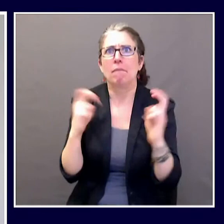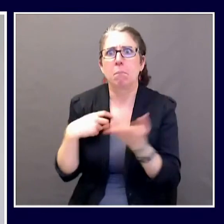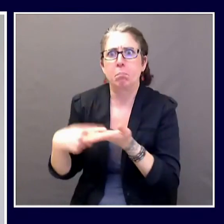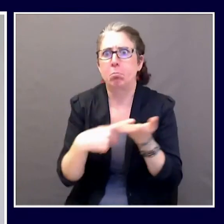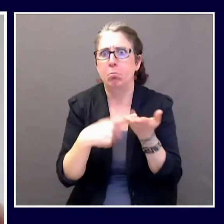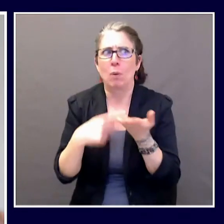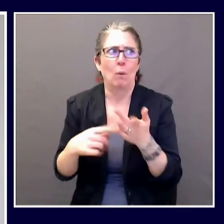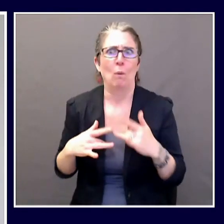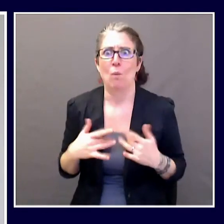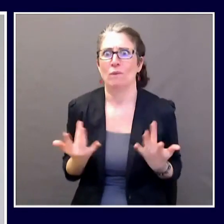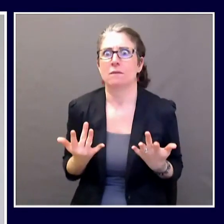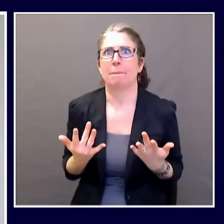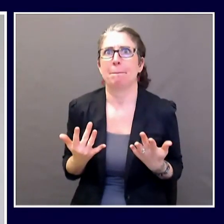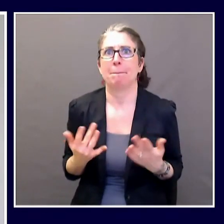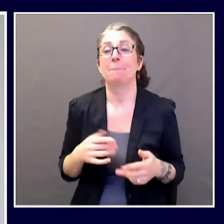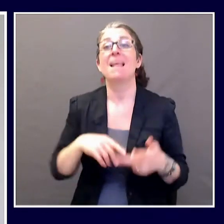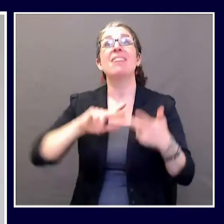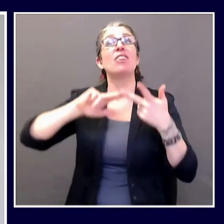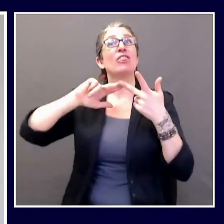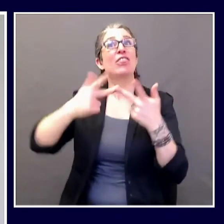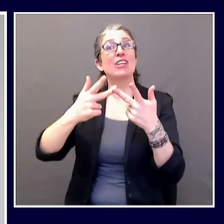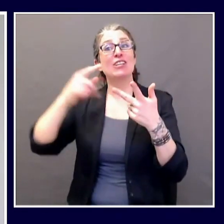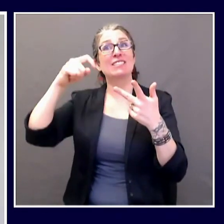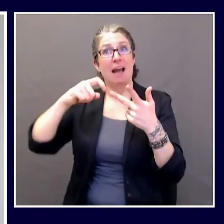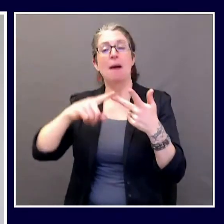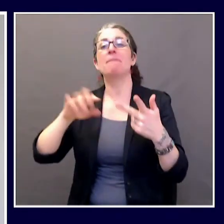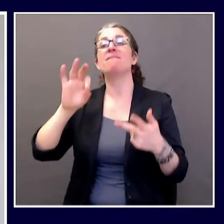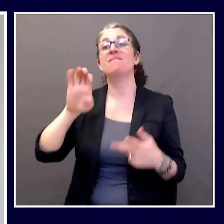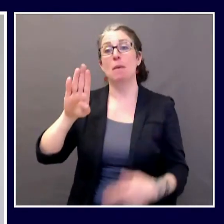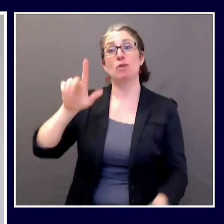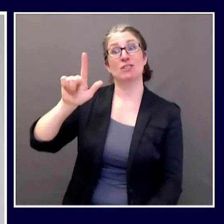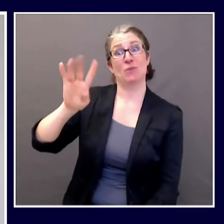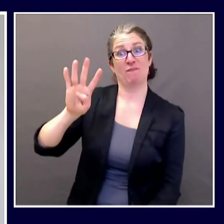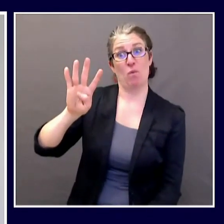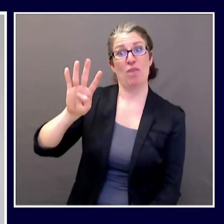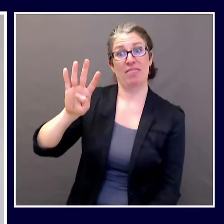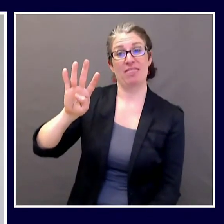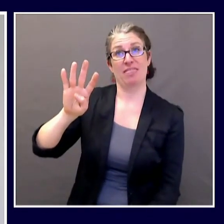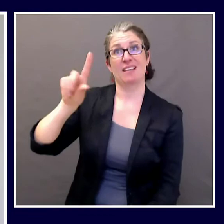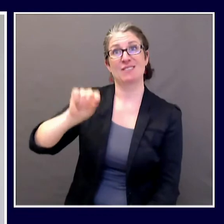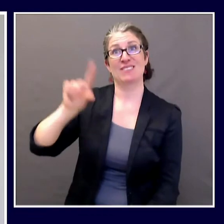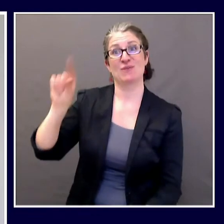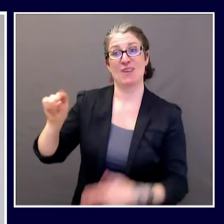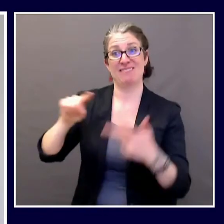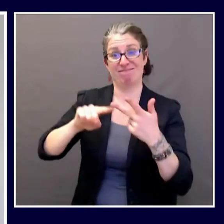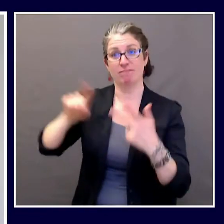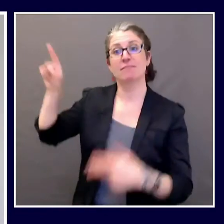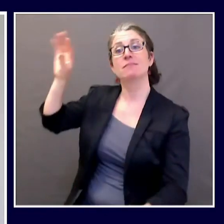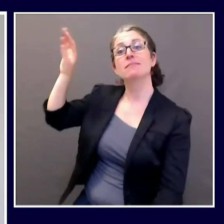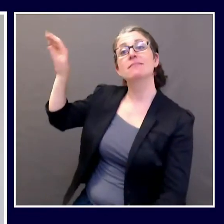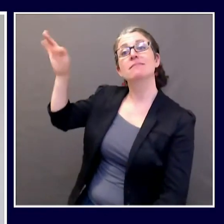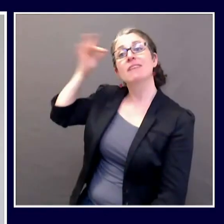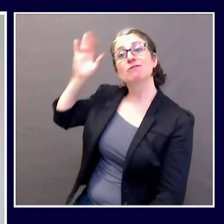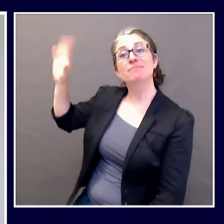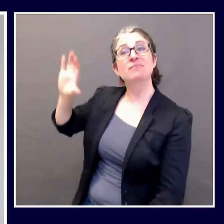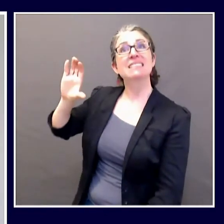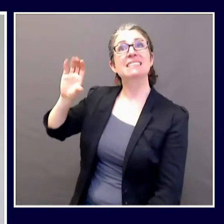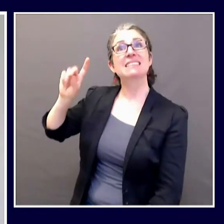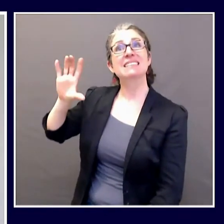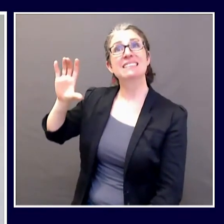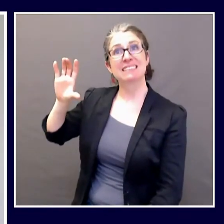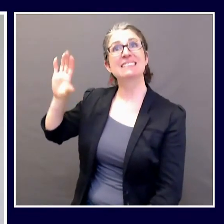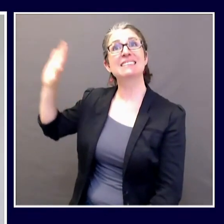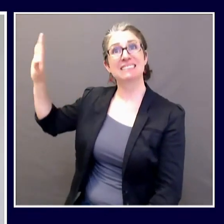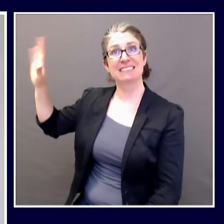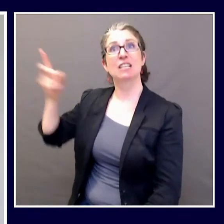because it's one of those dates you remember, when one of the most senior members of the US CDC, Dr. Nancy Messonnier, announced on a